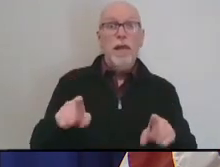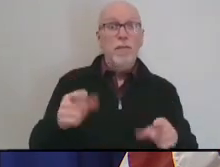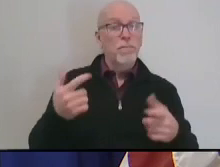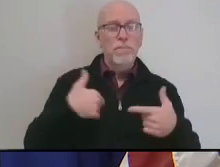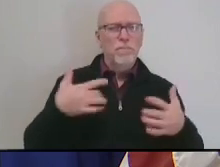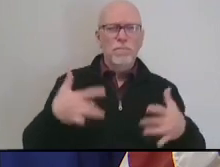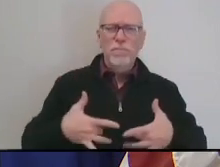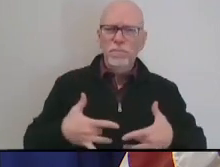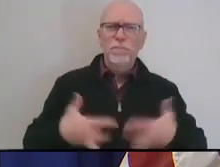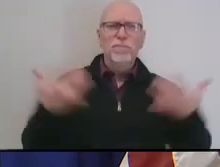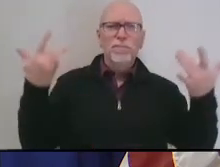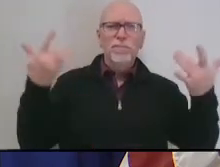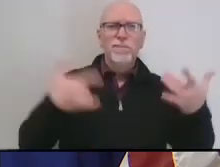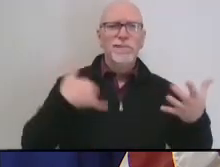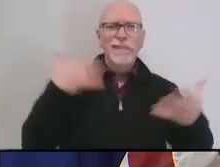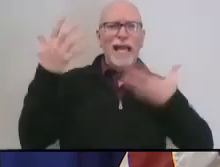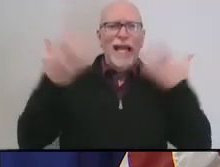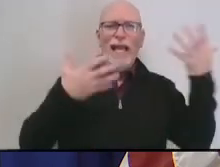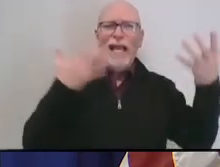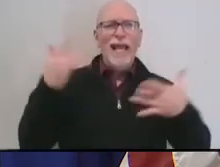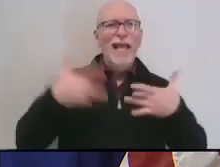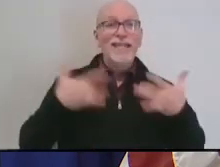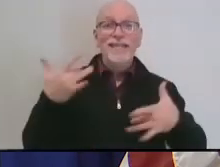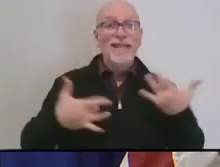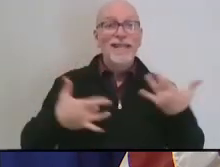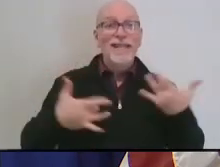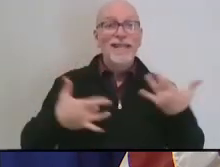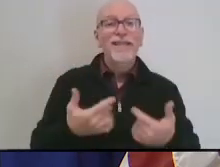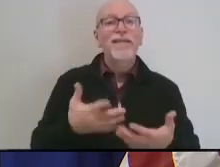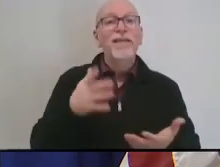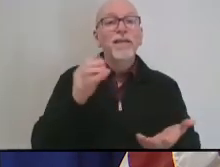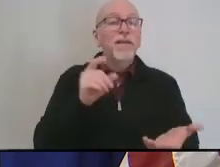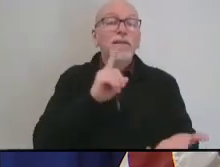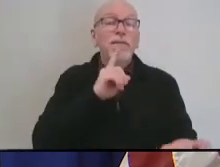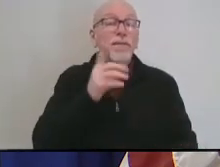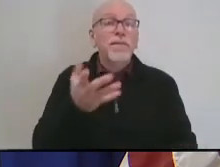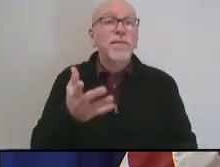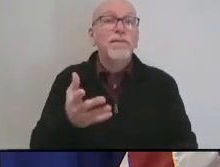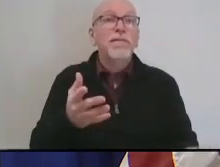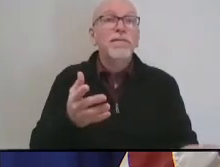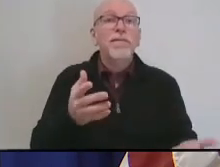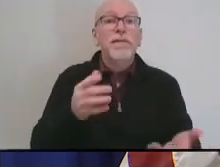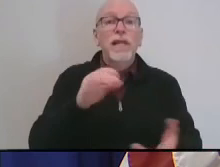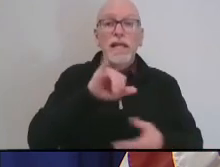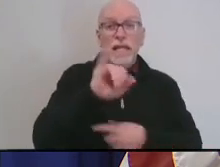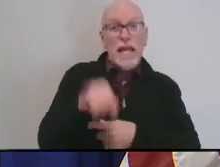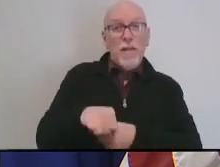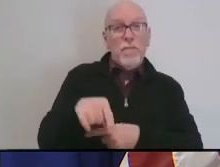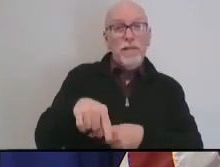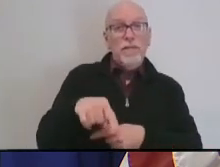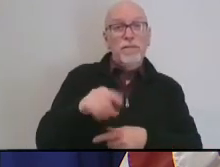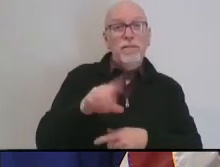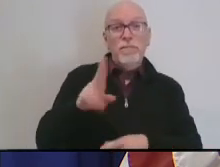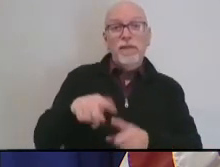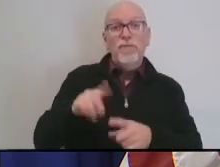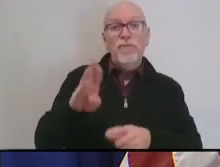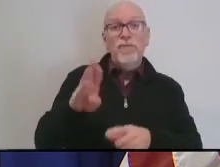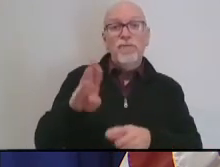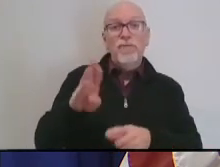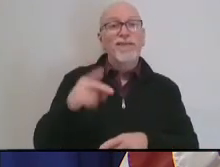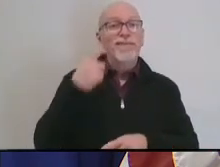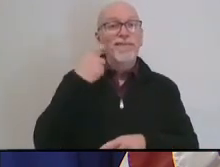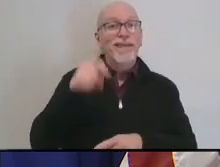the rooftops. And by the way, I mean, Indianapolis, to go back to Brandon's question, Indianapolis is one of, if not